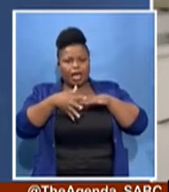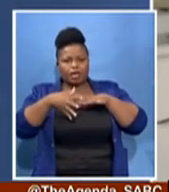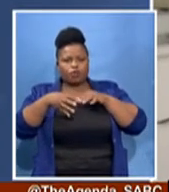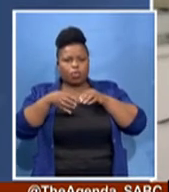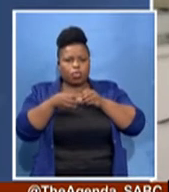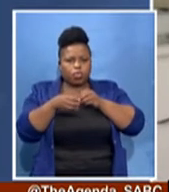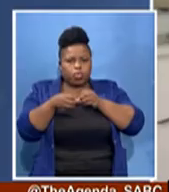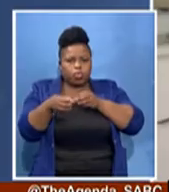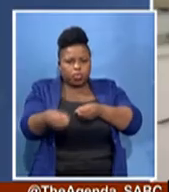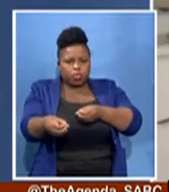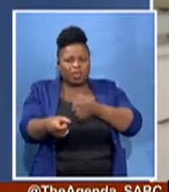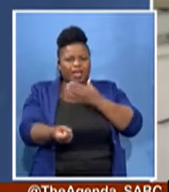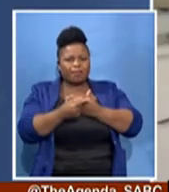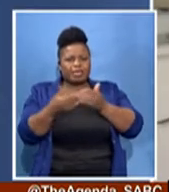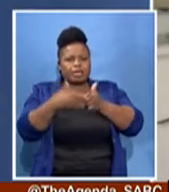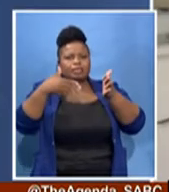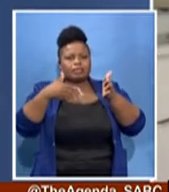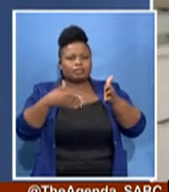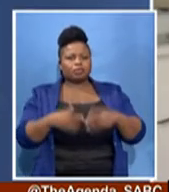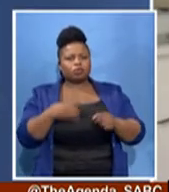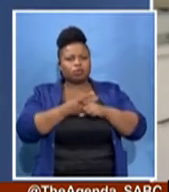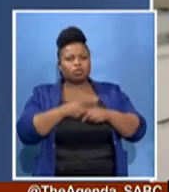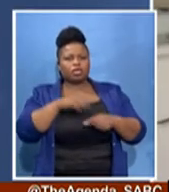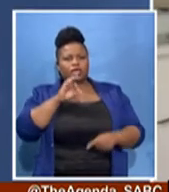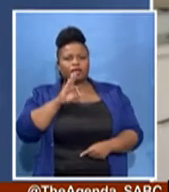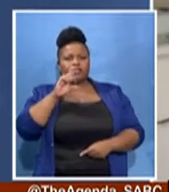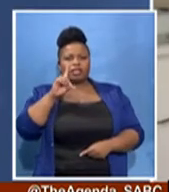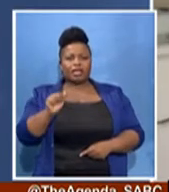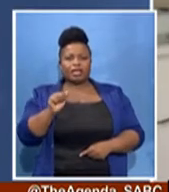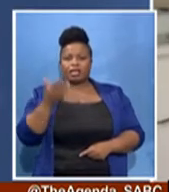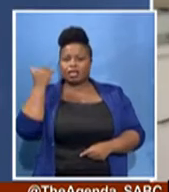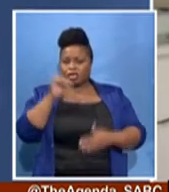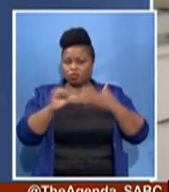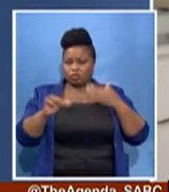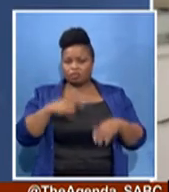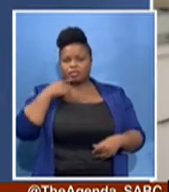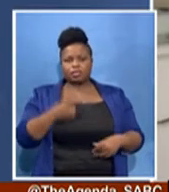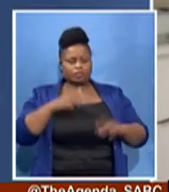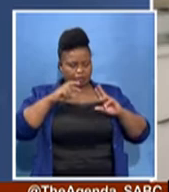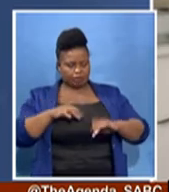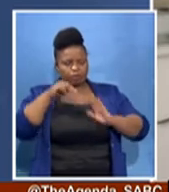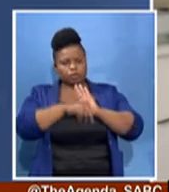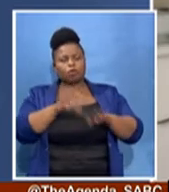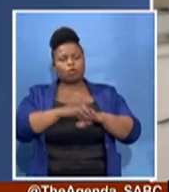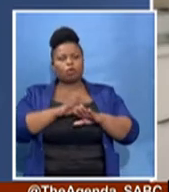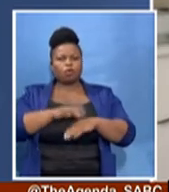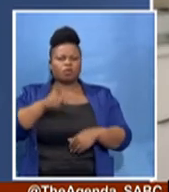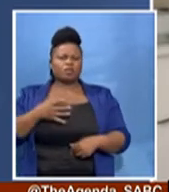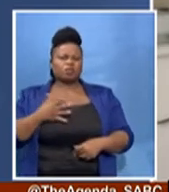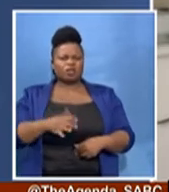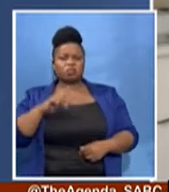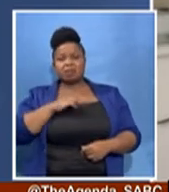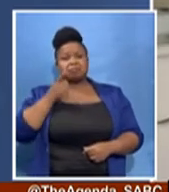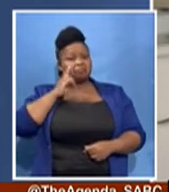so the FDA last week said, well, we want to investigate this a little bit further to see whether we think this is actually